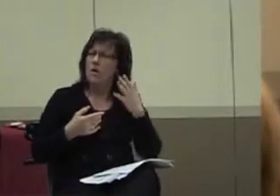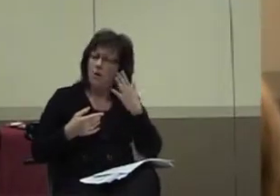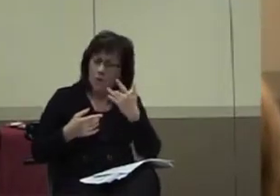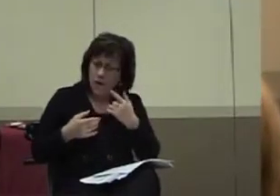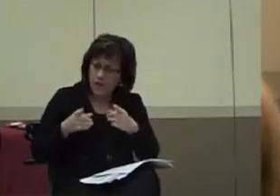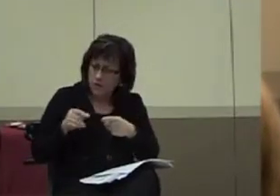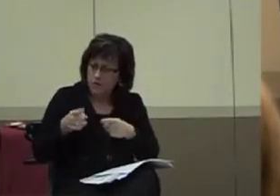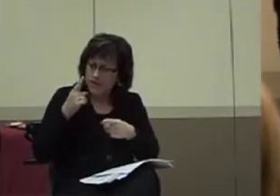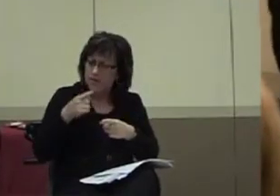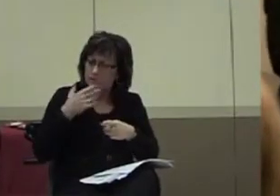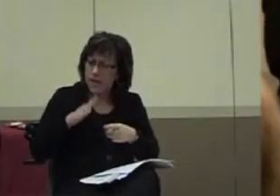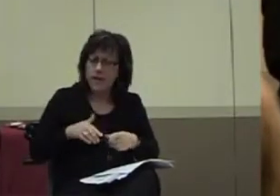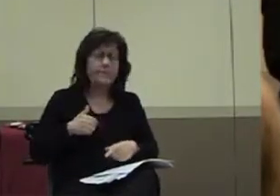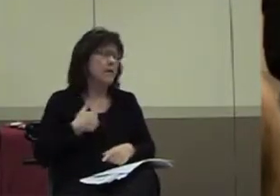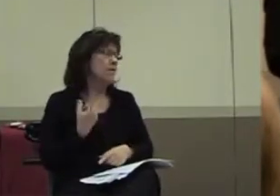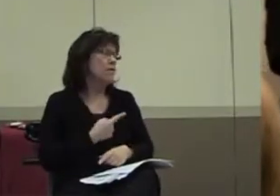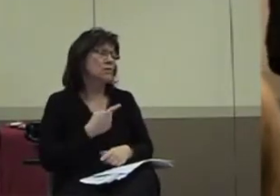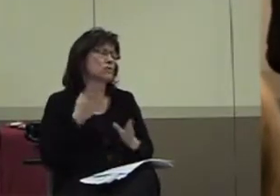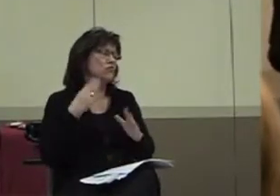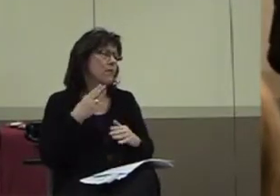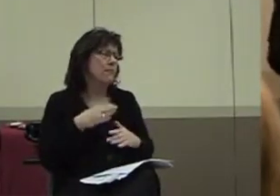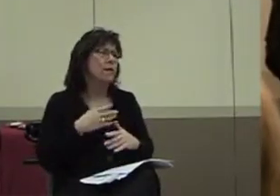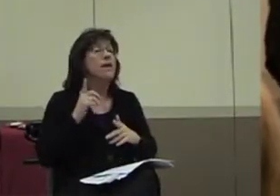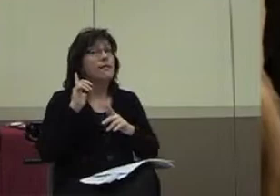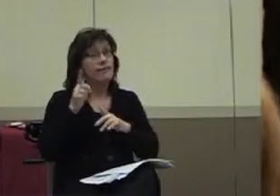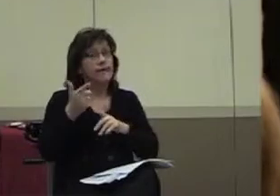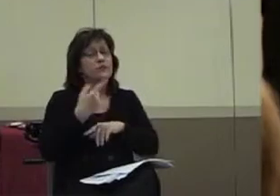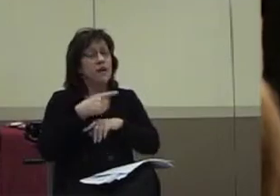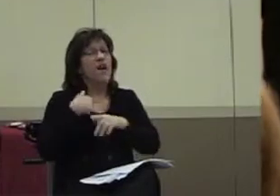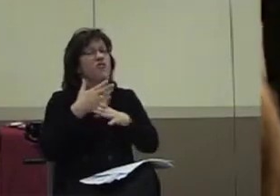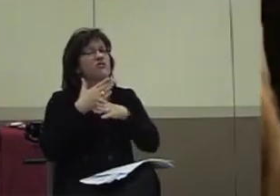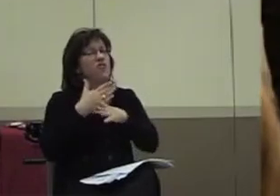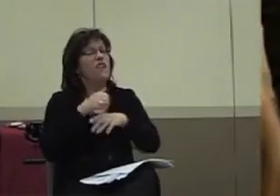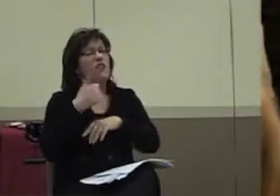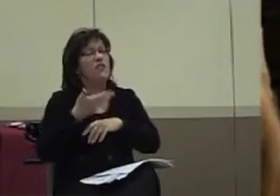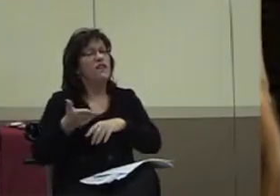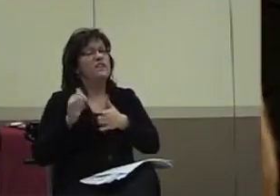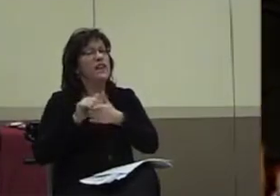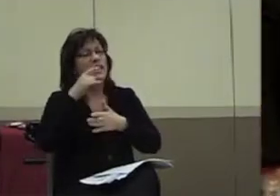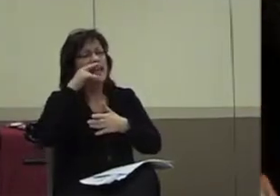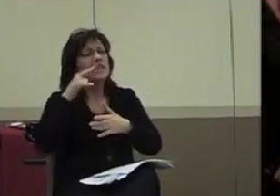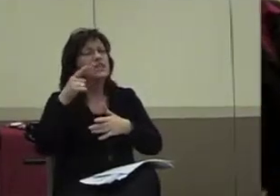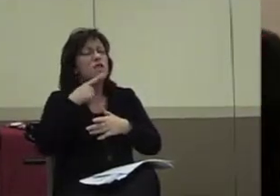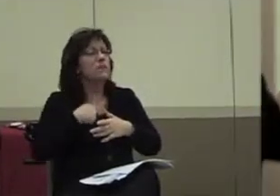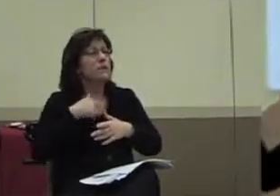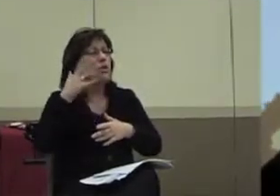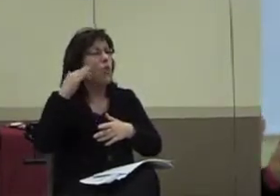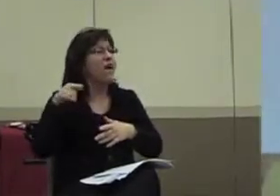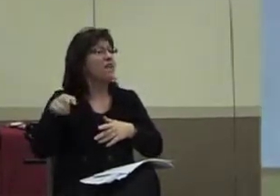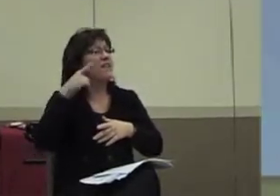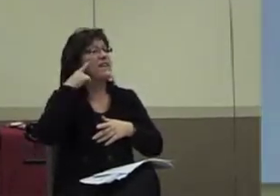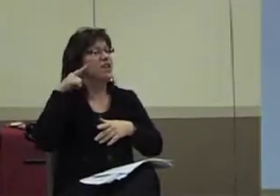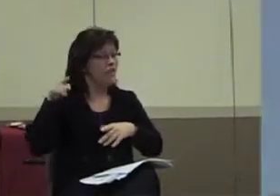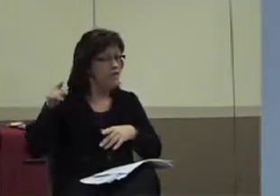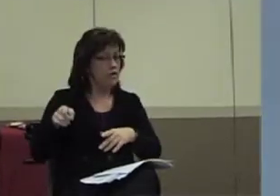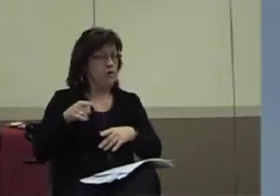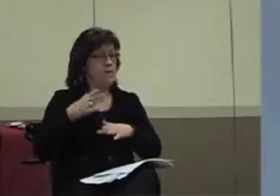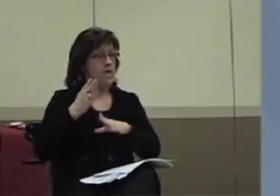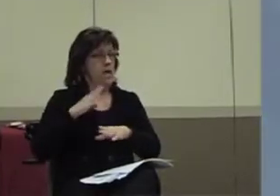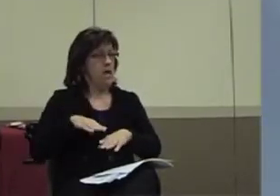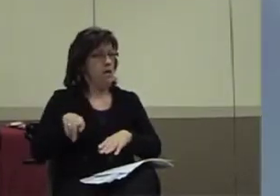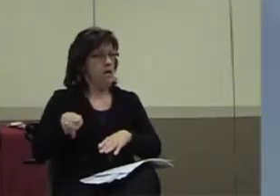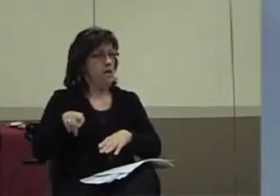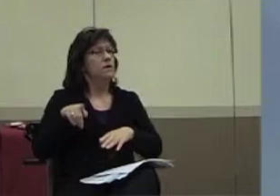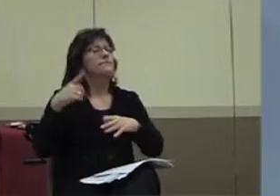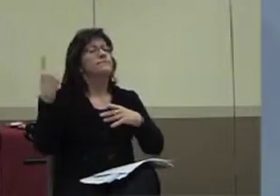And later on today, I'll share some other things that kids have told me why they think they're a bad kid. So one of the things that we can do to let